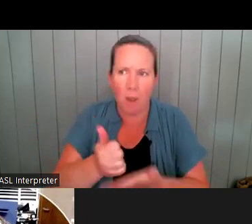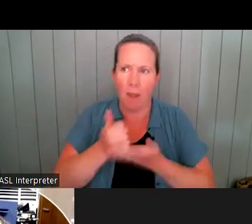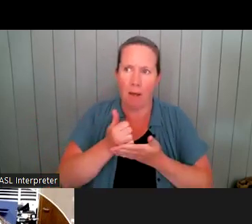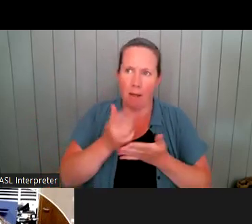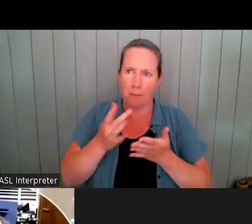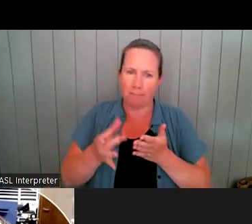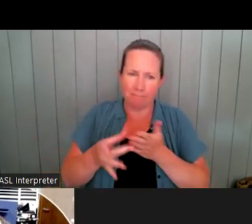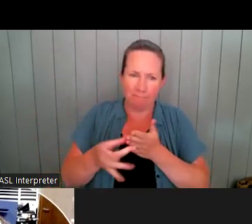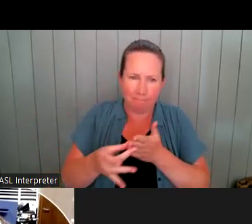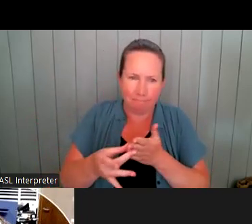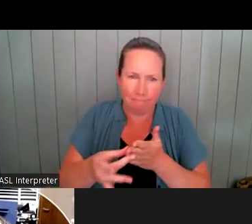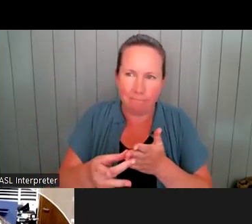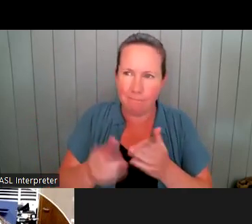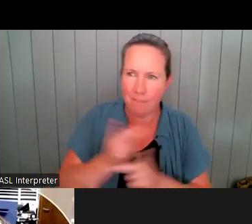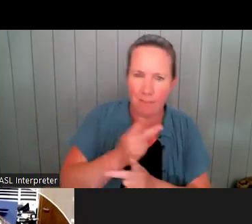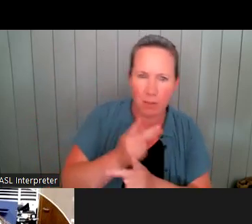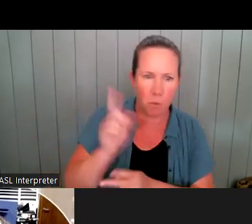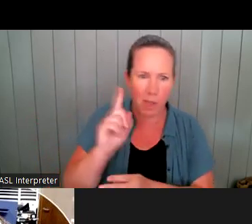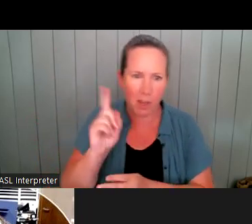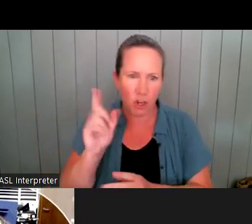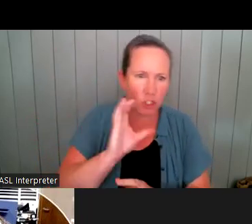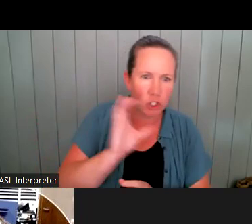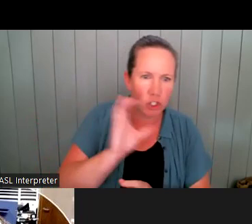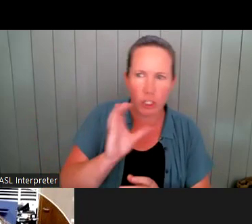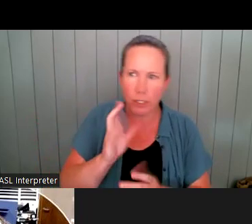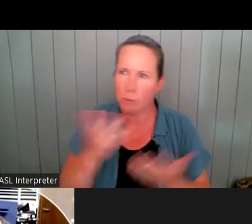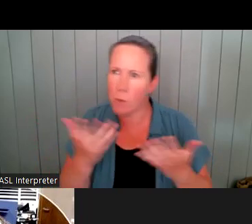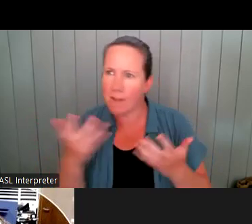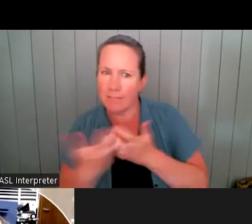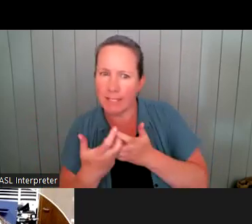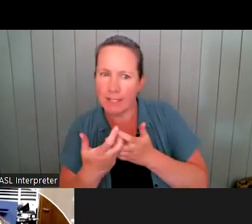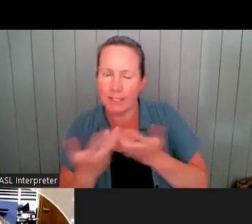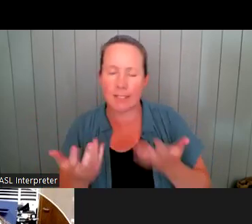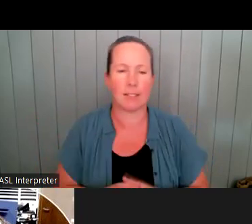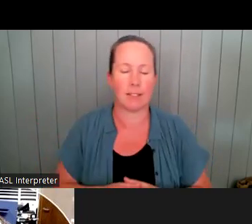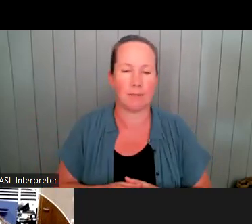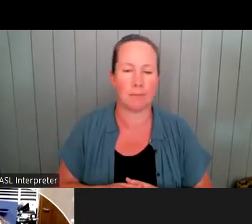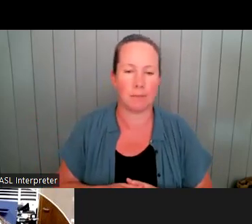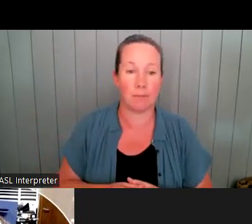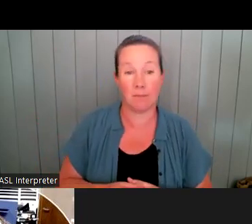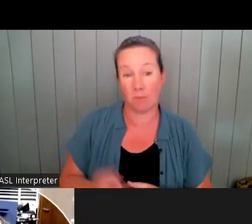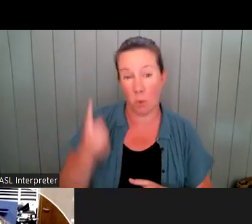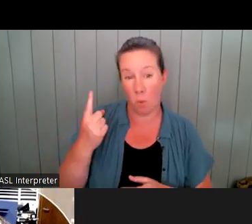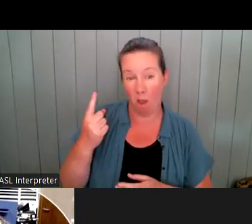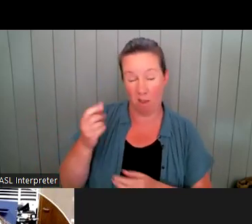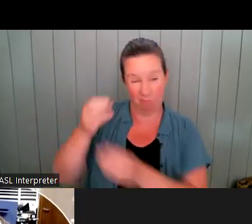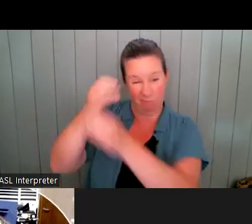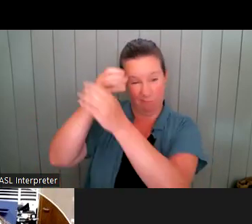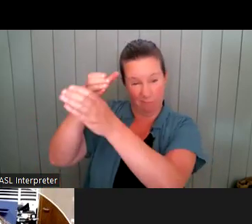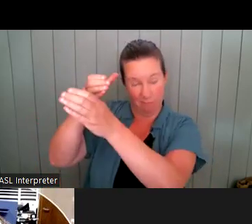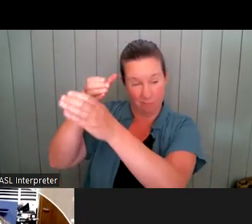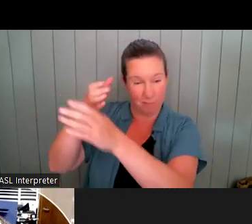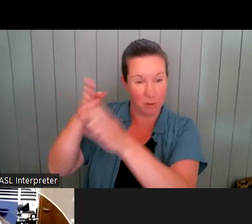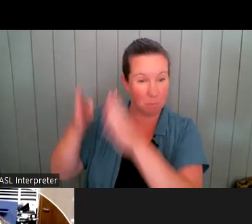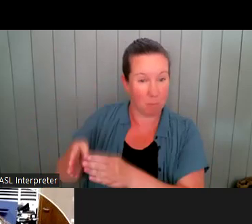job search process. One of the gurus of career exploration and development,